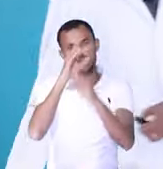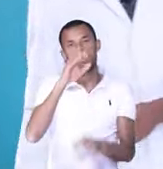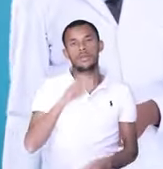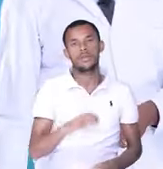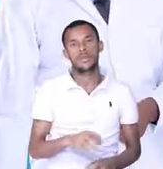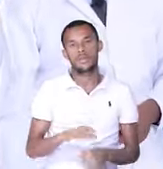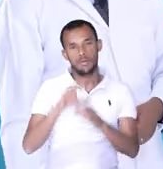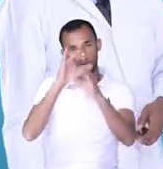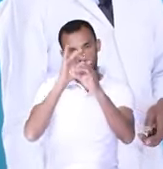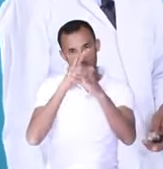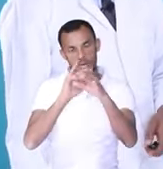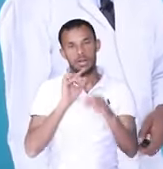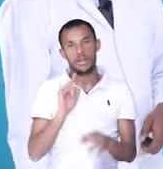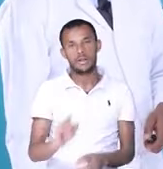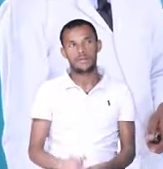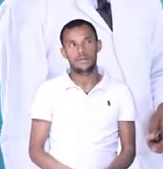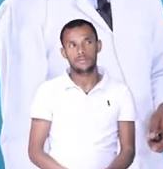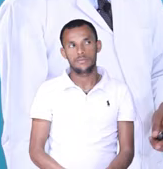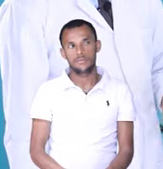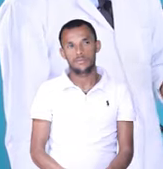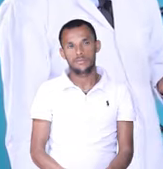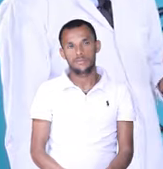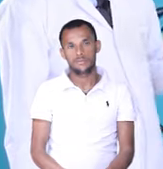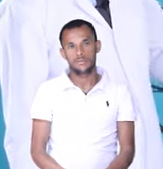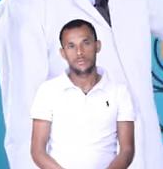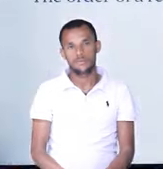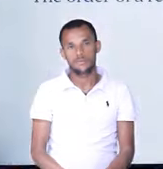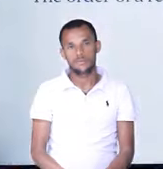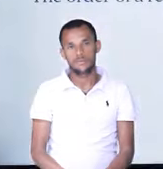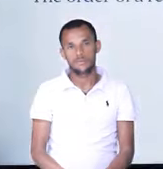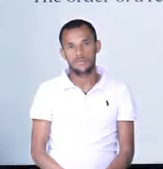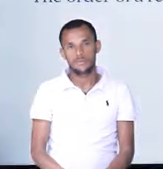is determined by experimentally.